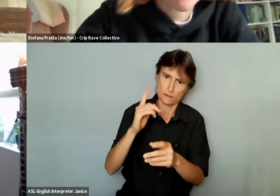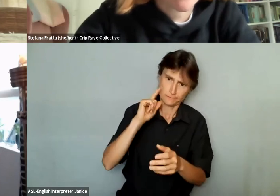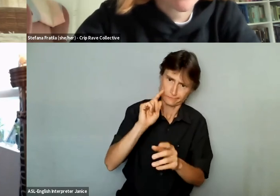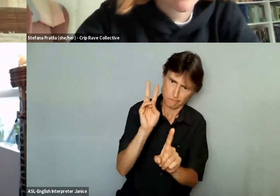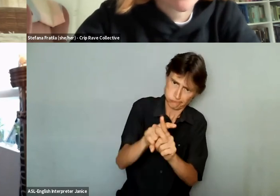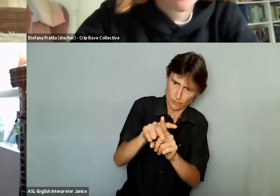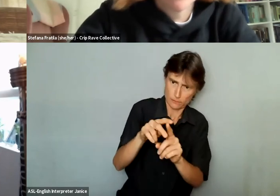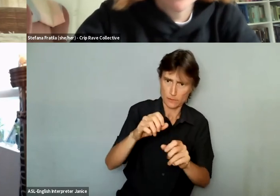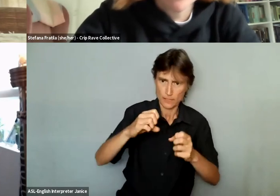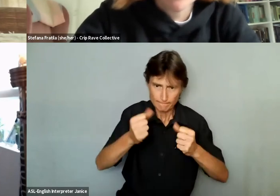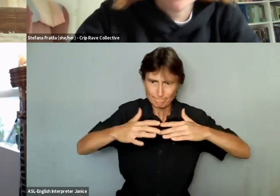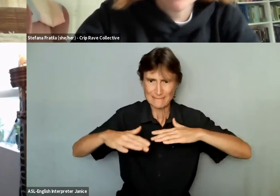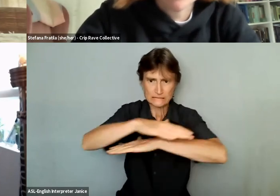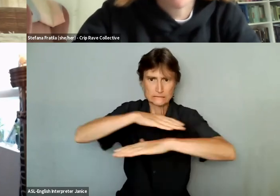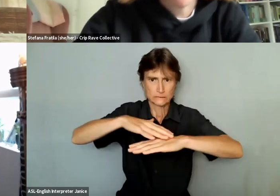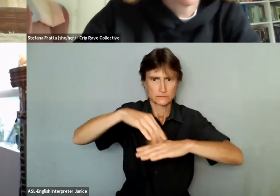spaces